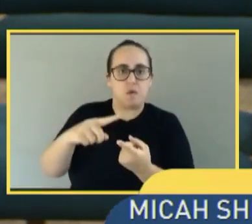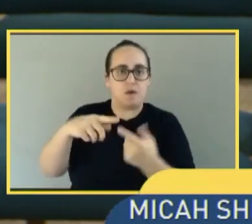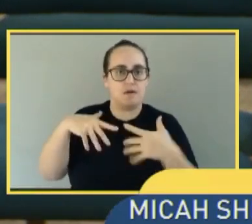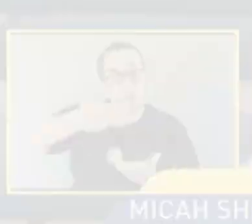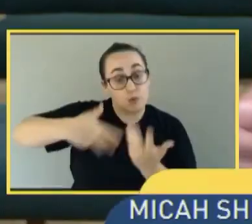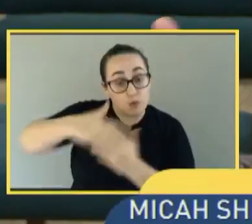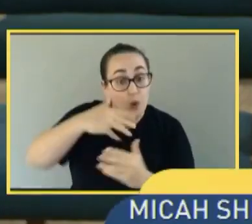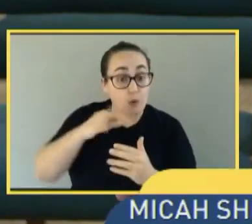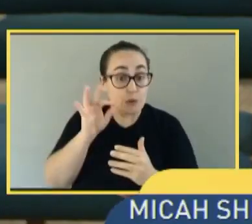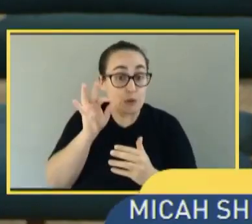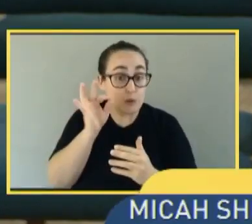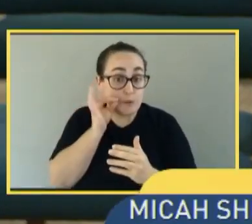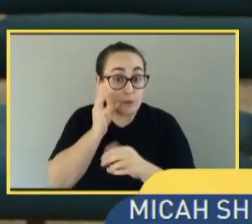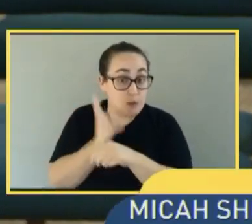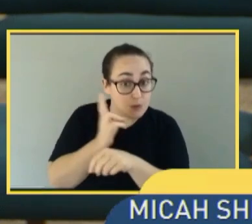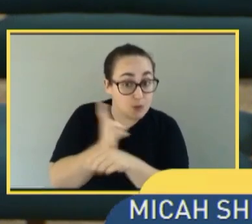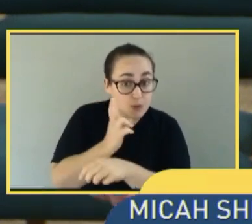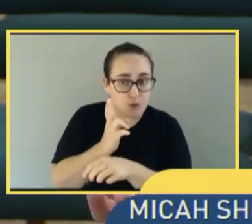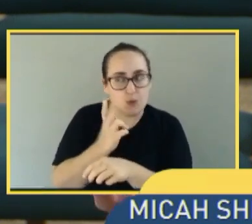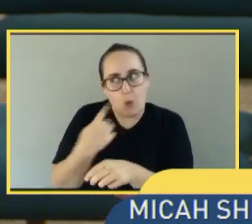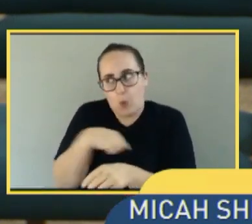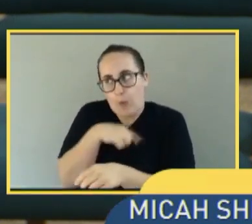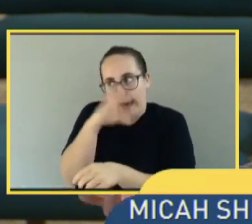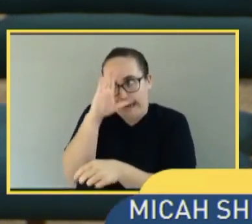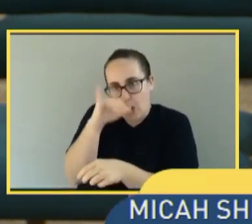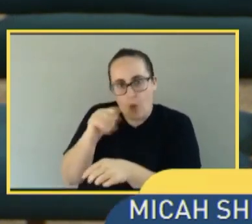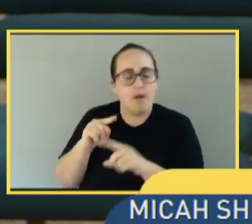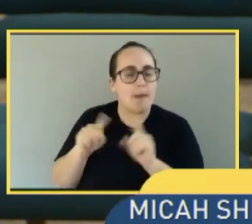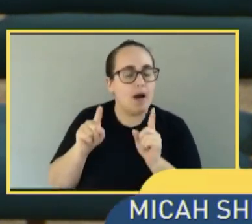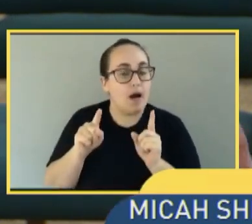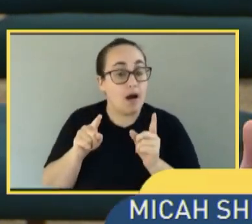isolation and depression. Consuming with your friends is a